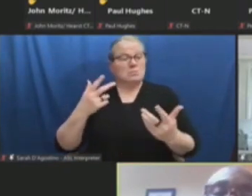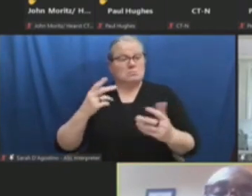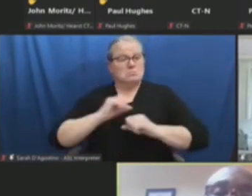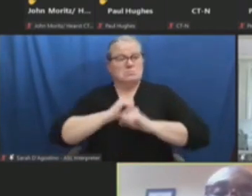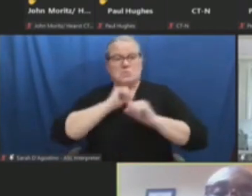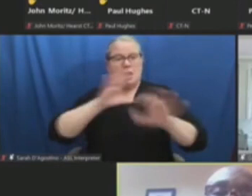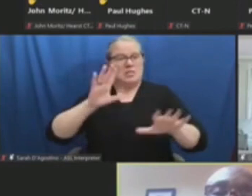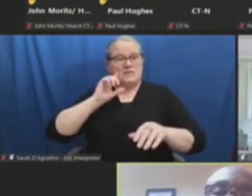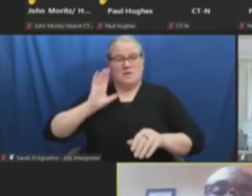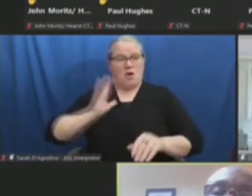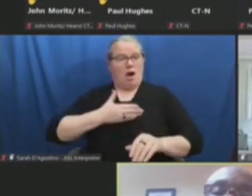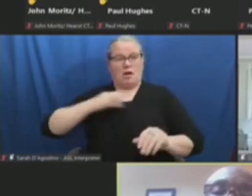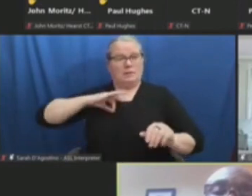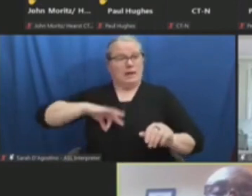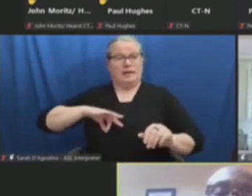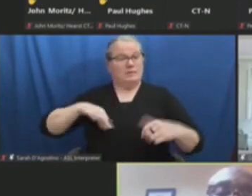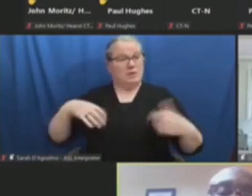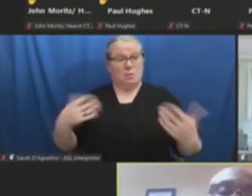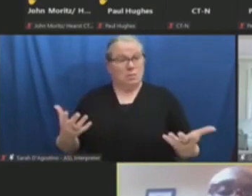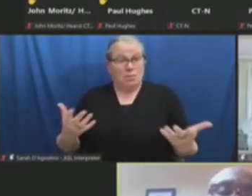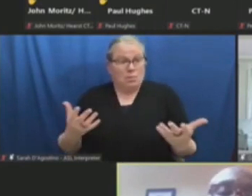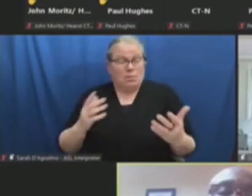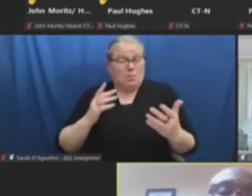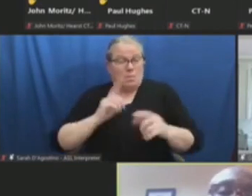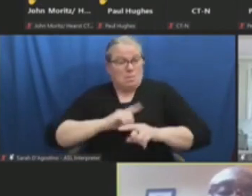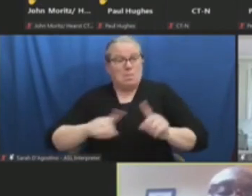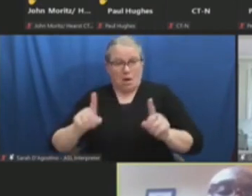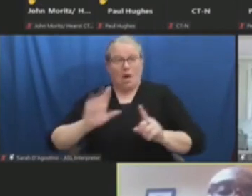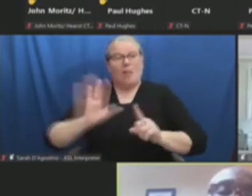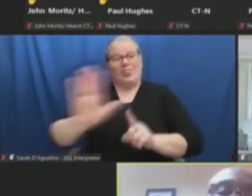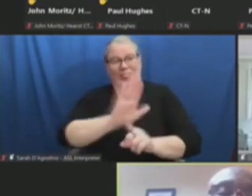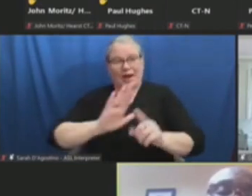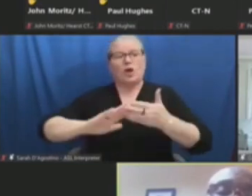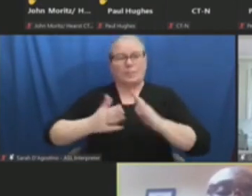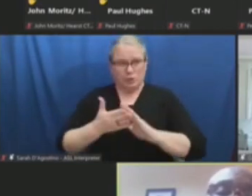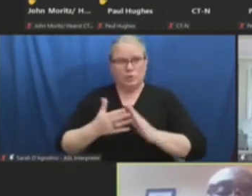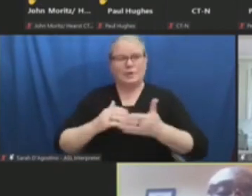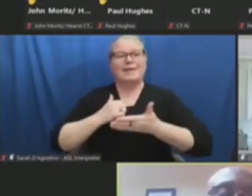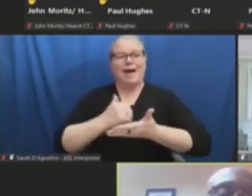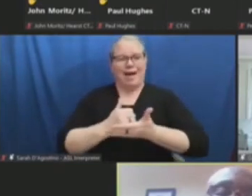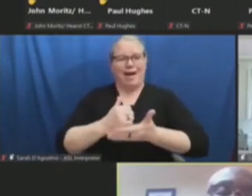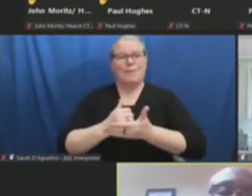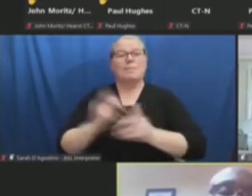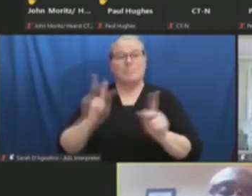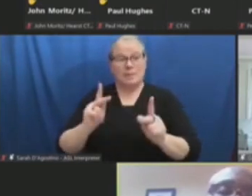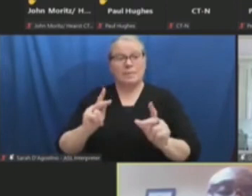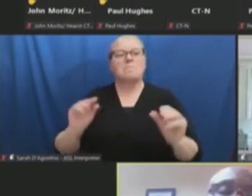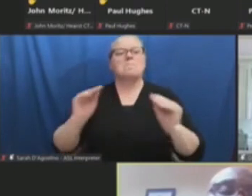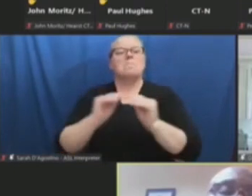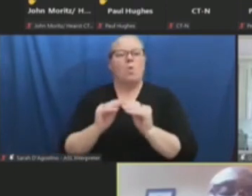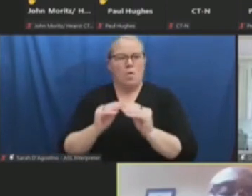for their communities and helping us to lower the uninsured and move closer to